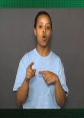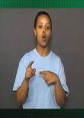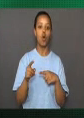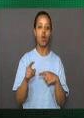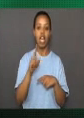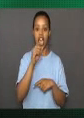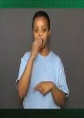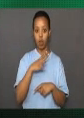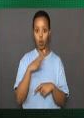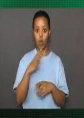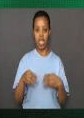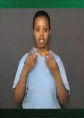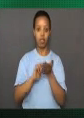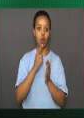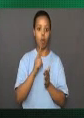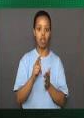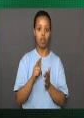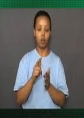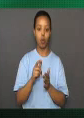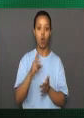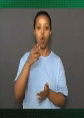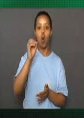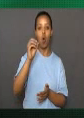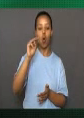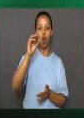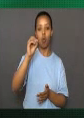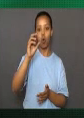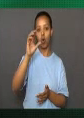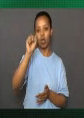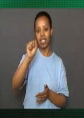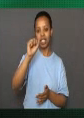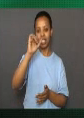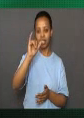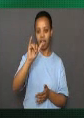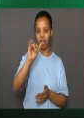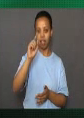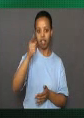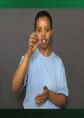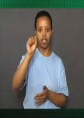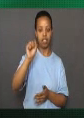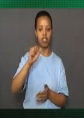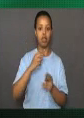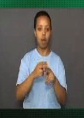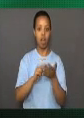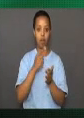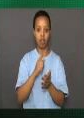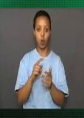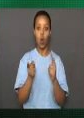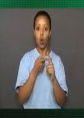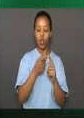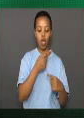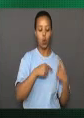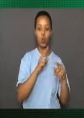gene belongs is homozygous for the dominant allele. The second